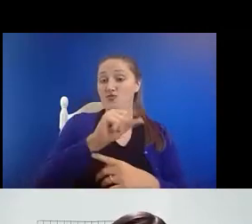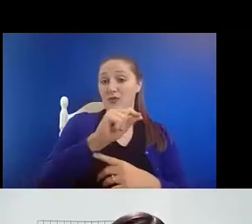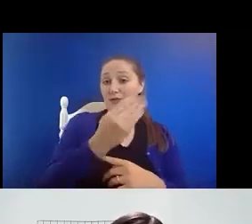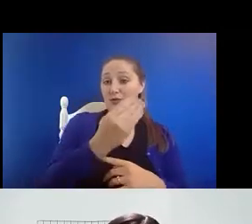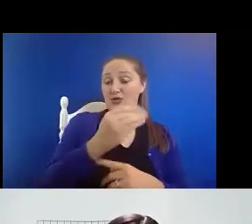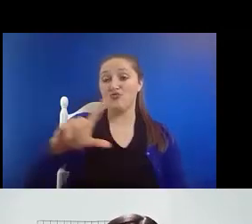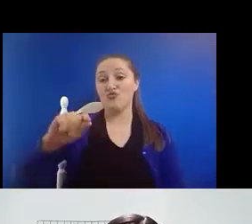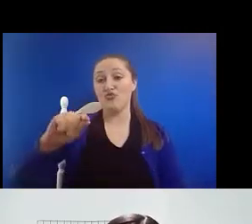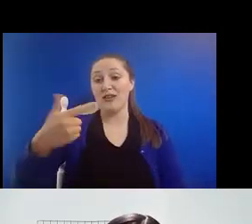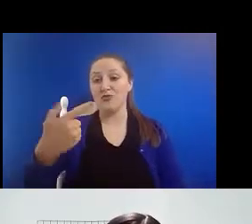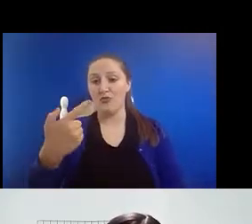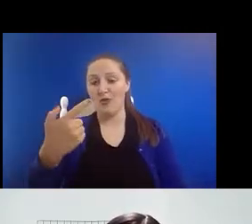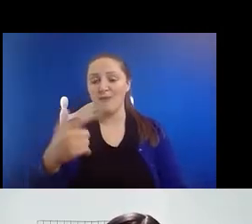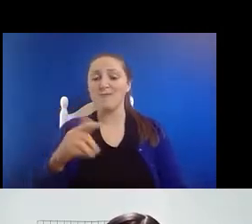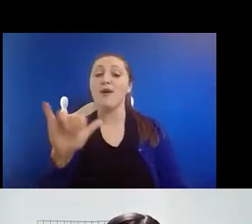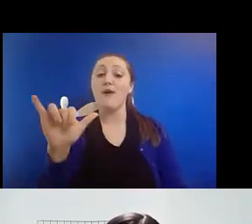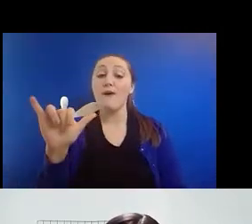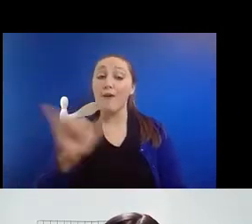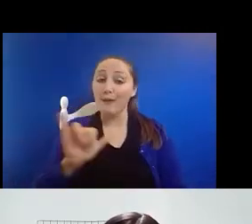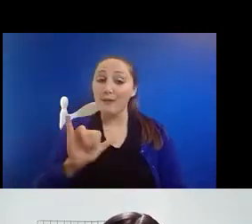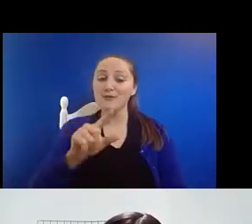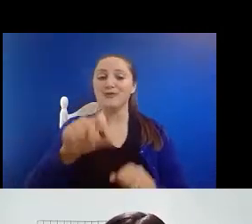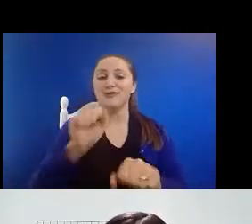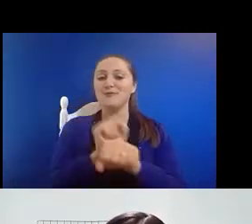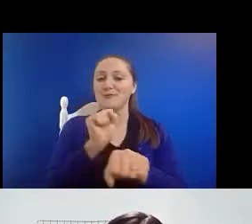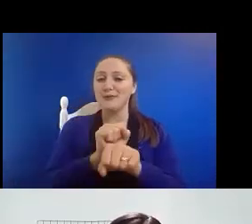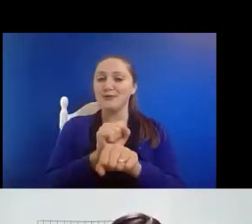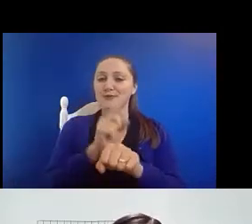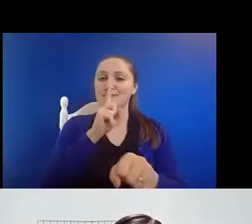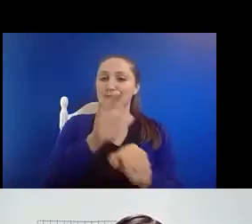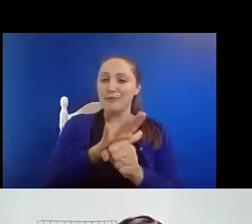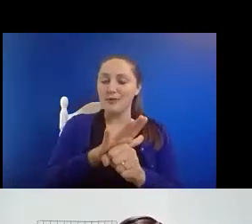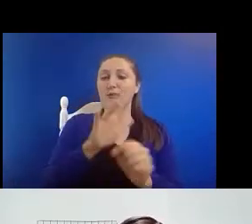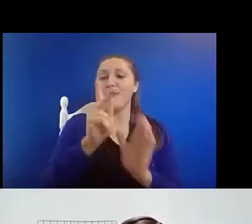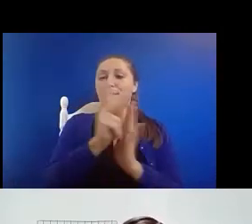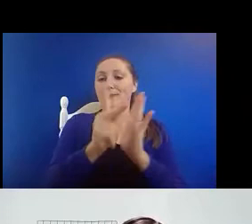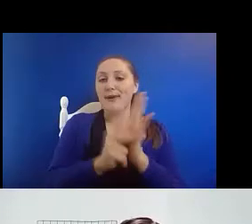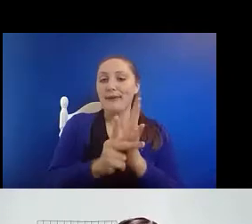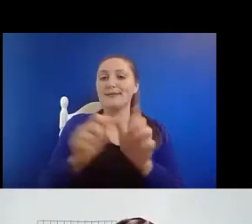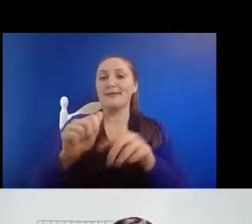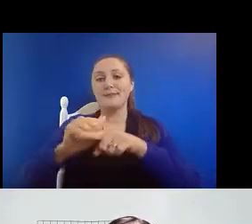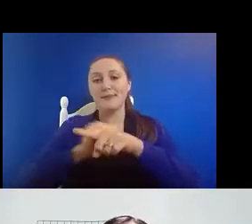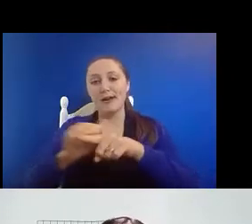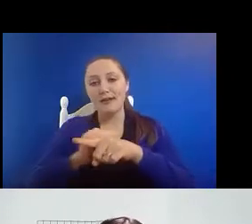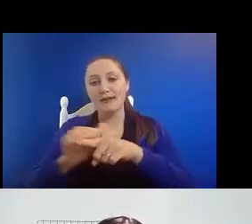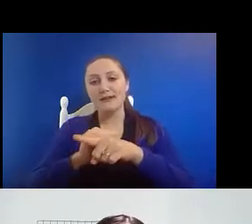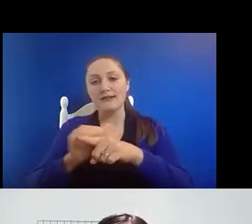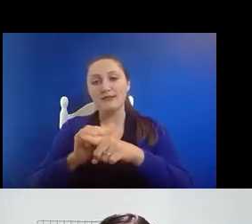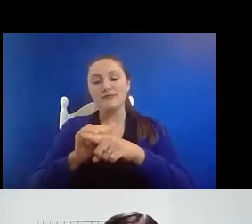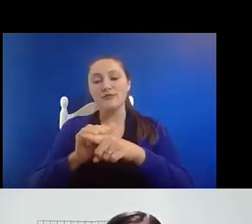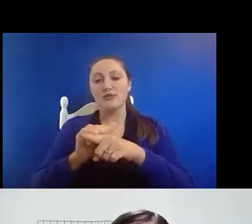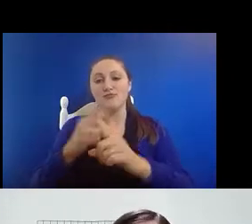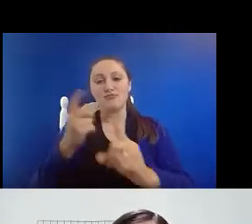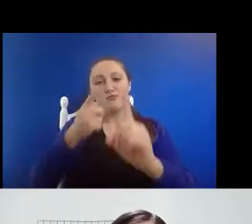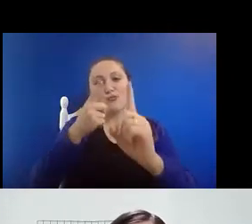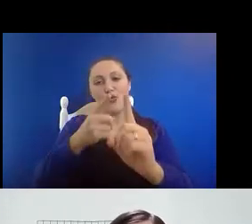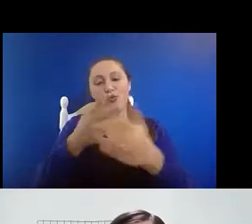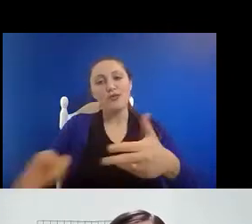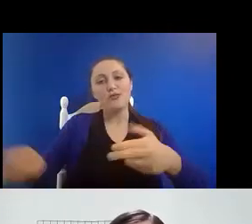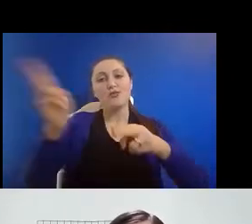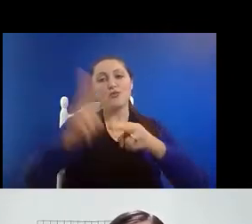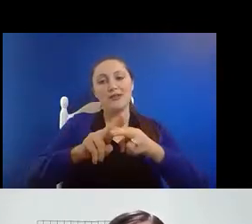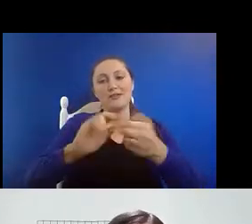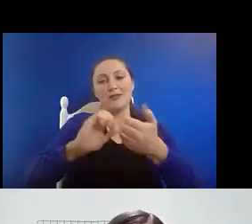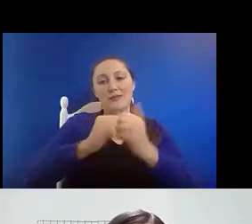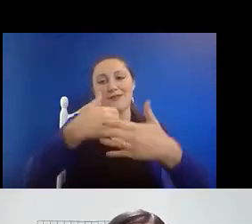and she also worked to ensure that policies and practices were aimed at increasing competitive integrated